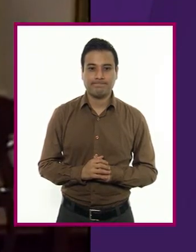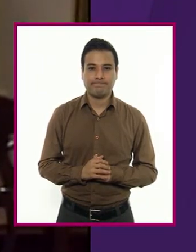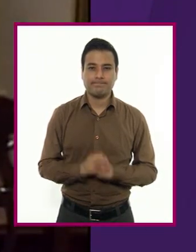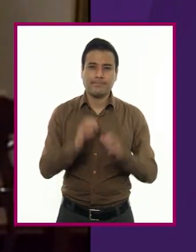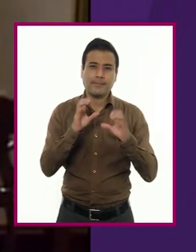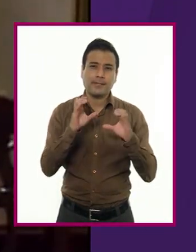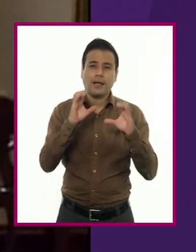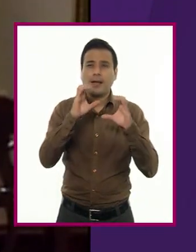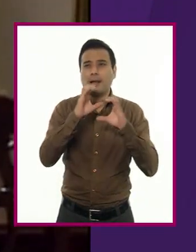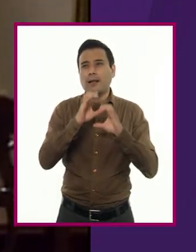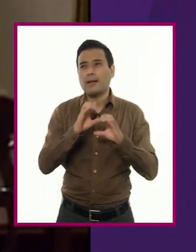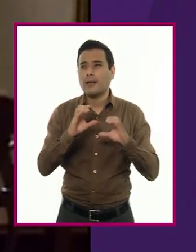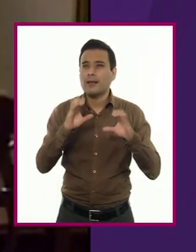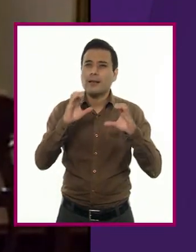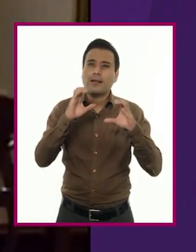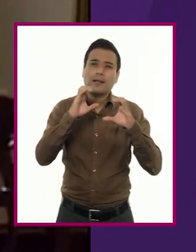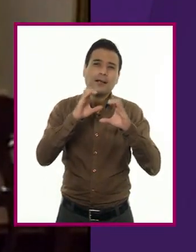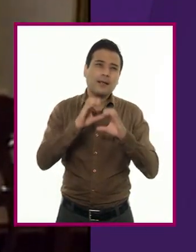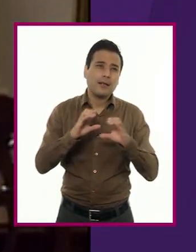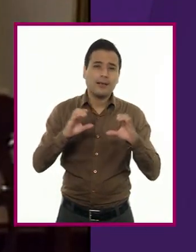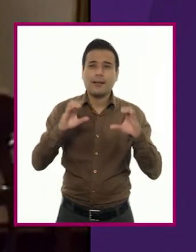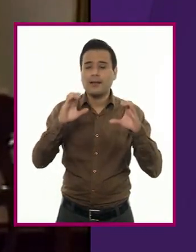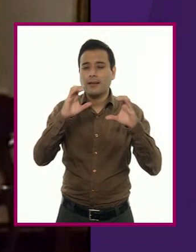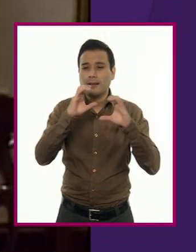Raindrops keep falling on my head.